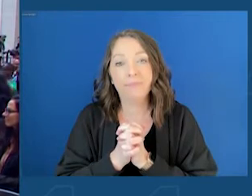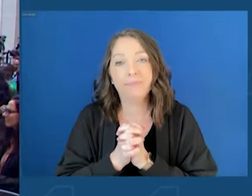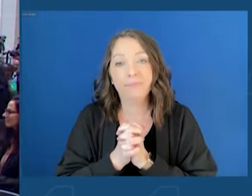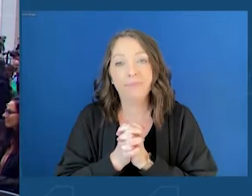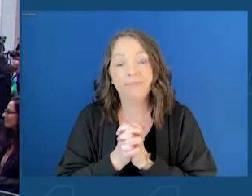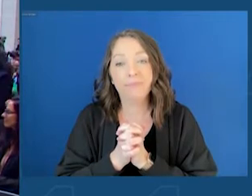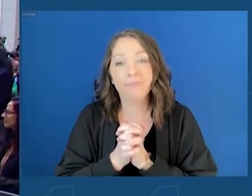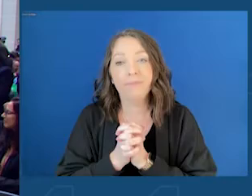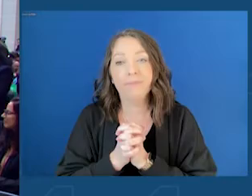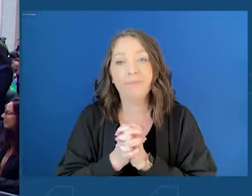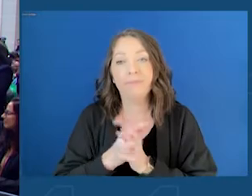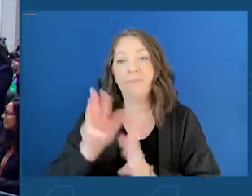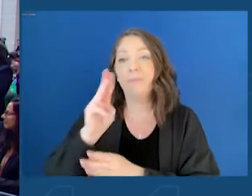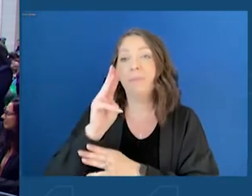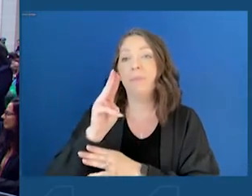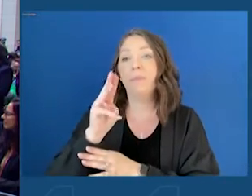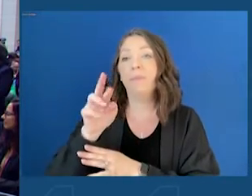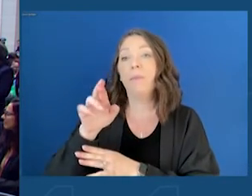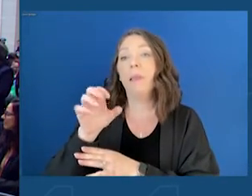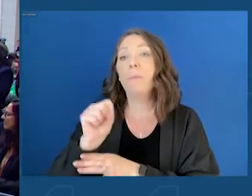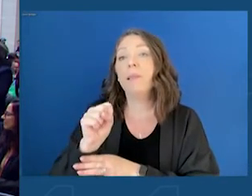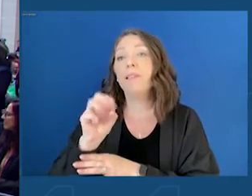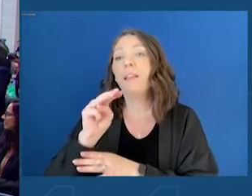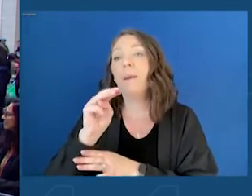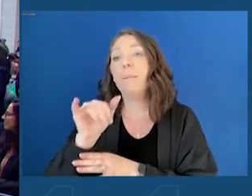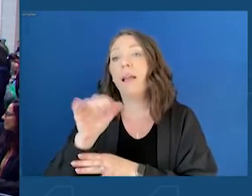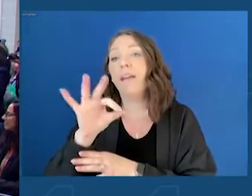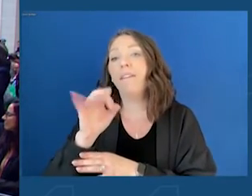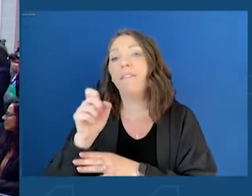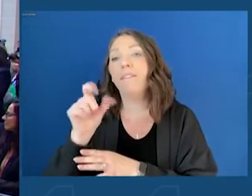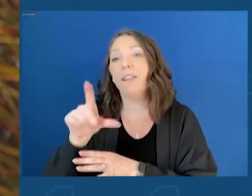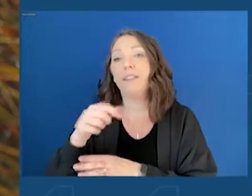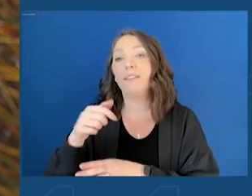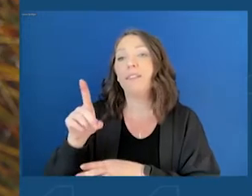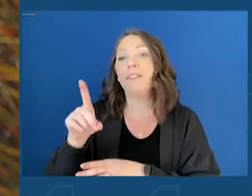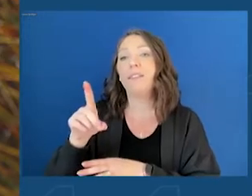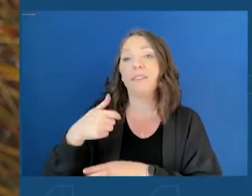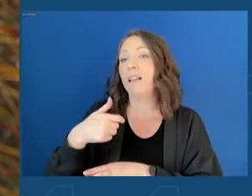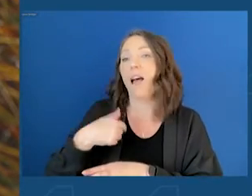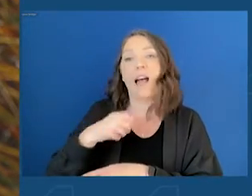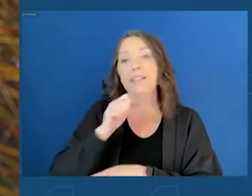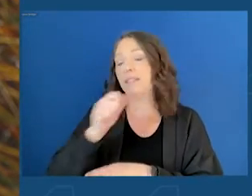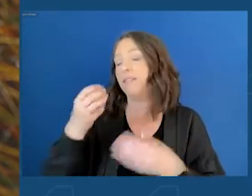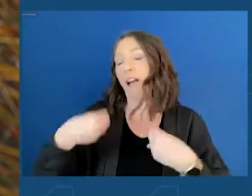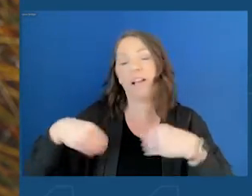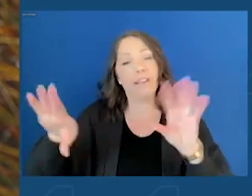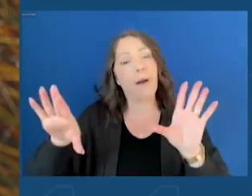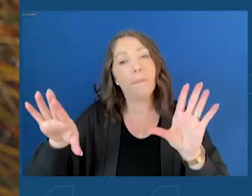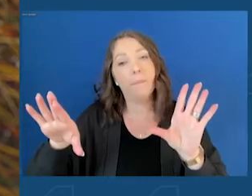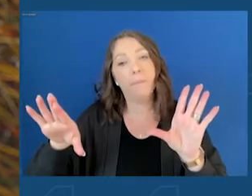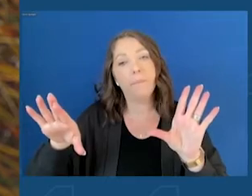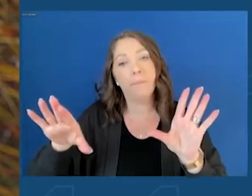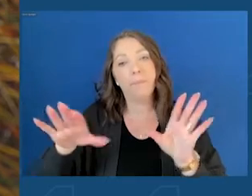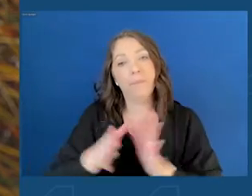And Mrs. Mayfield, I know you're in here. I didn't give up, Mrs. Mayfield.